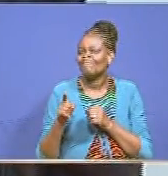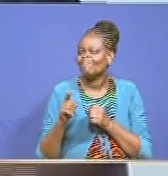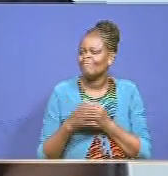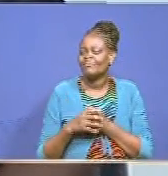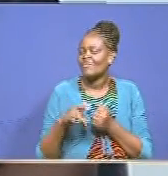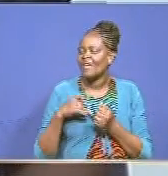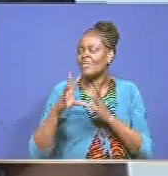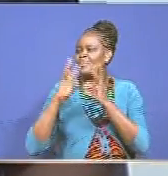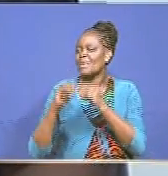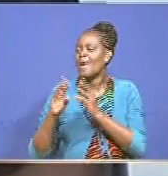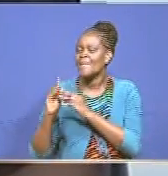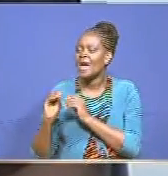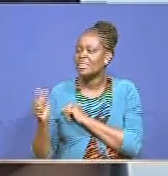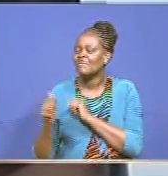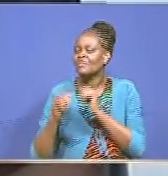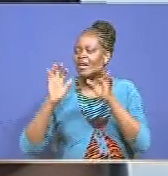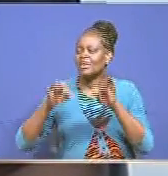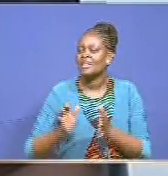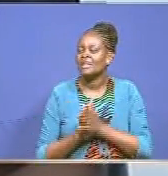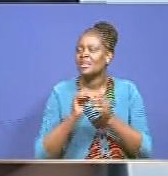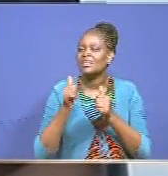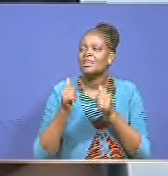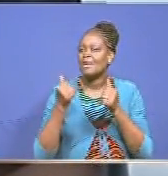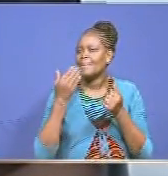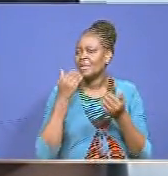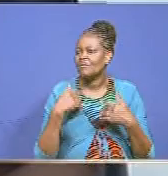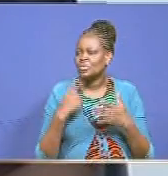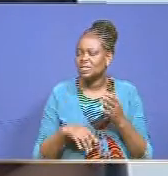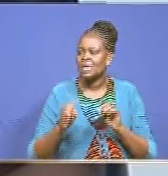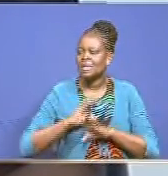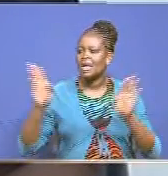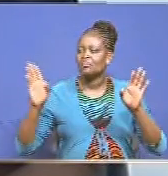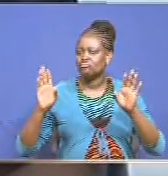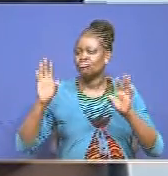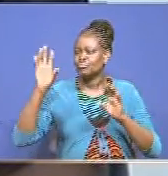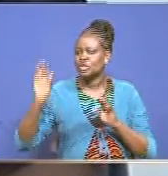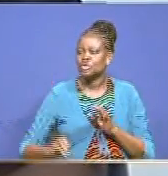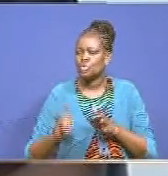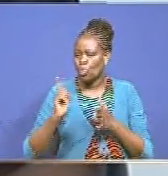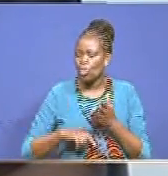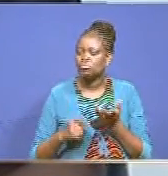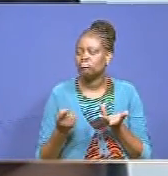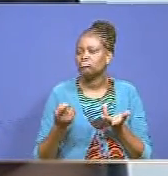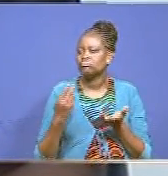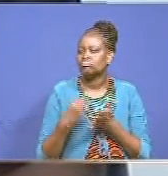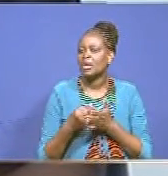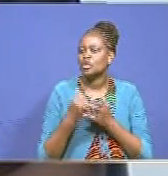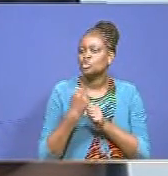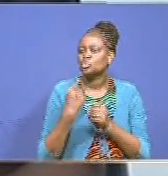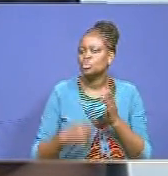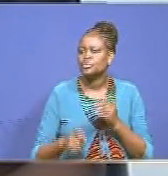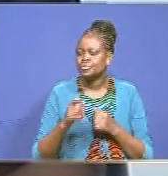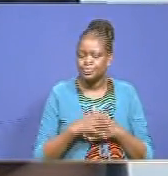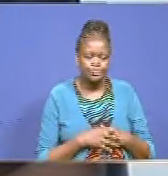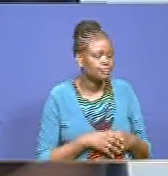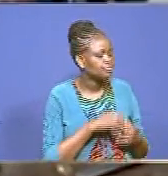those budgets for agriculture and all that. They should come up with clear percentages of what amounts would do what. Uh-huh. Yeah. As ANC,